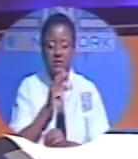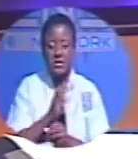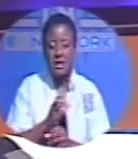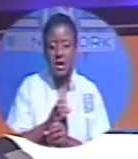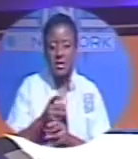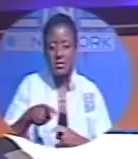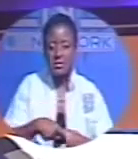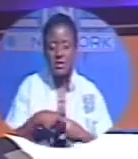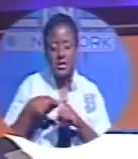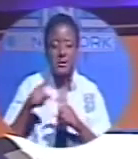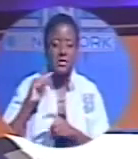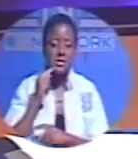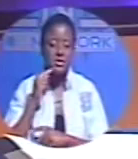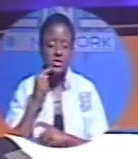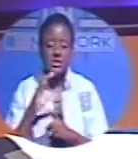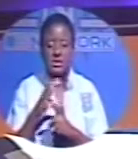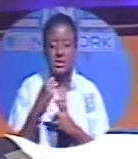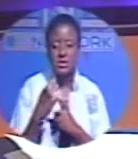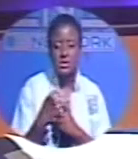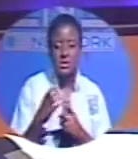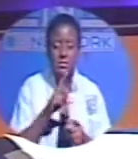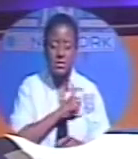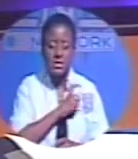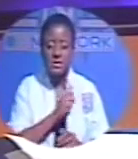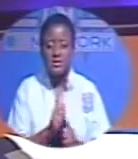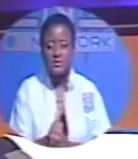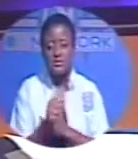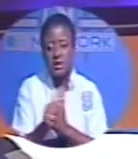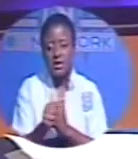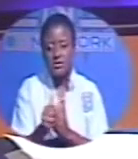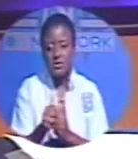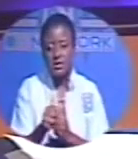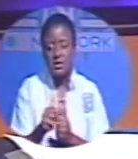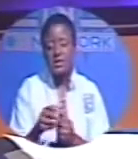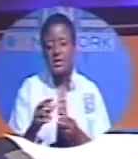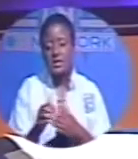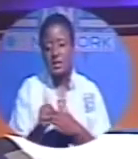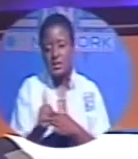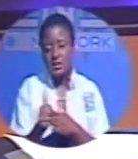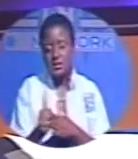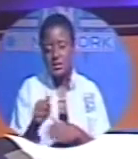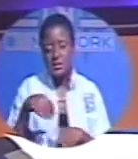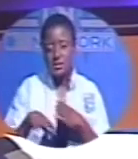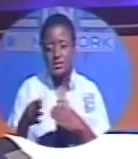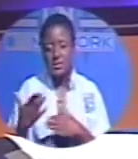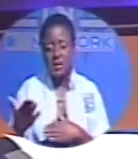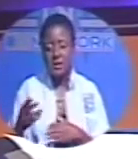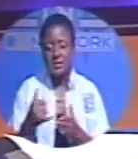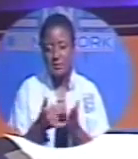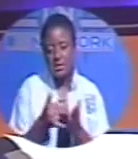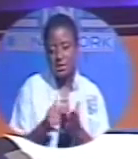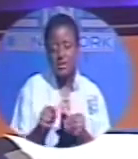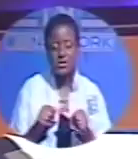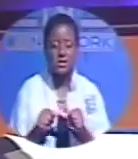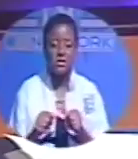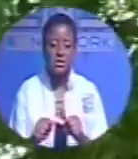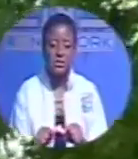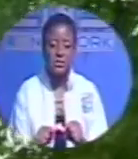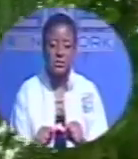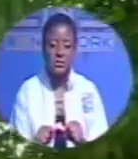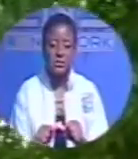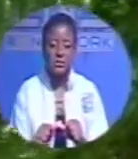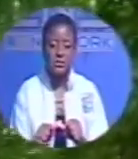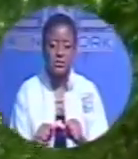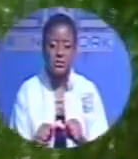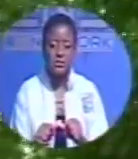detained in serious condition. Police are following significant leads into the matter as investigations continue.